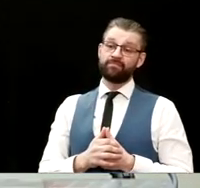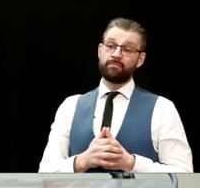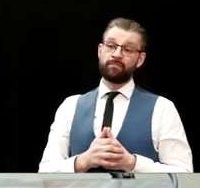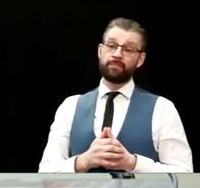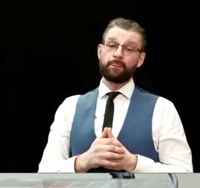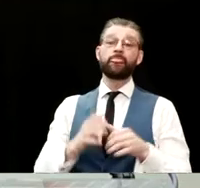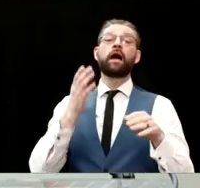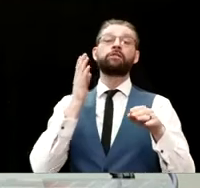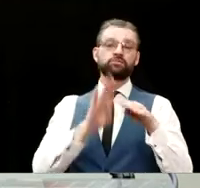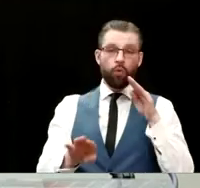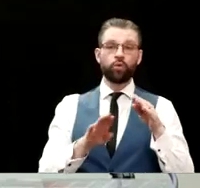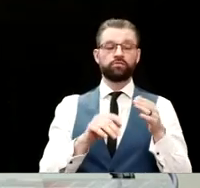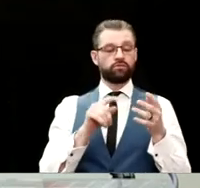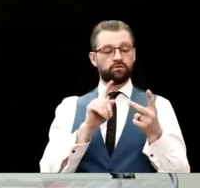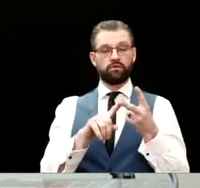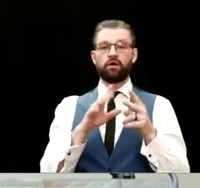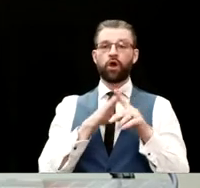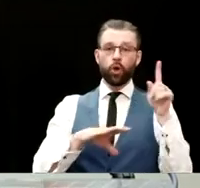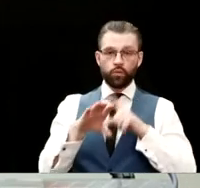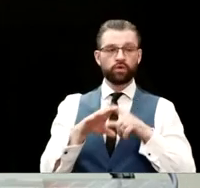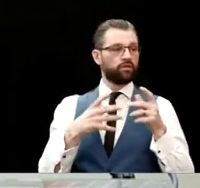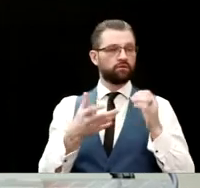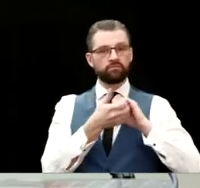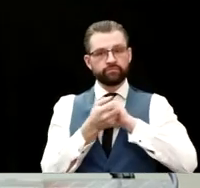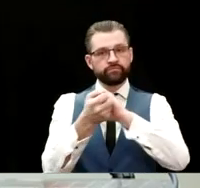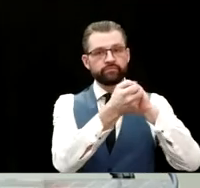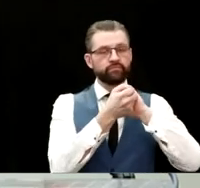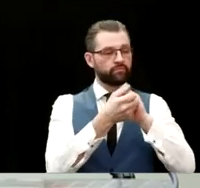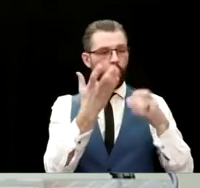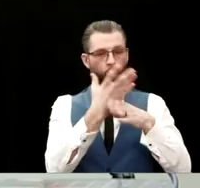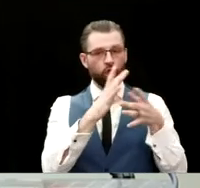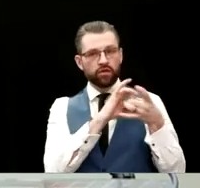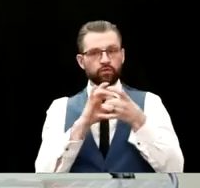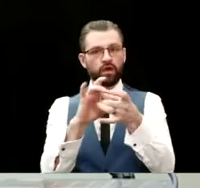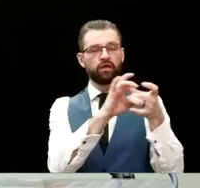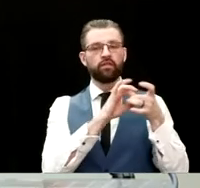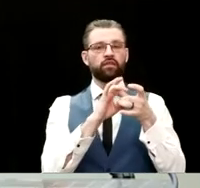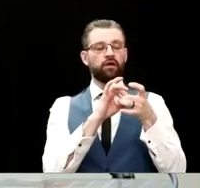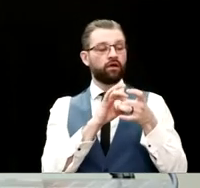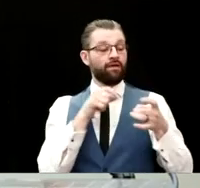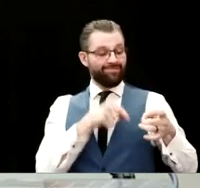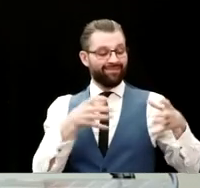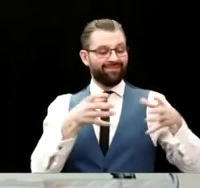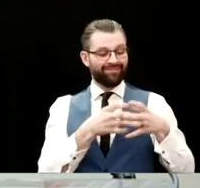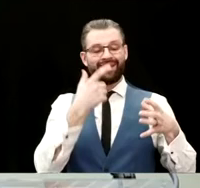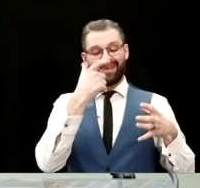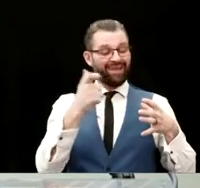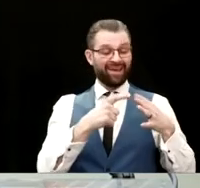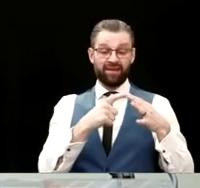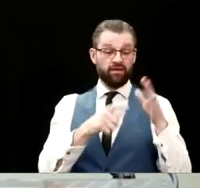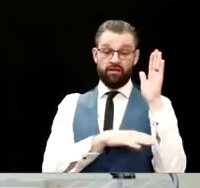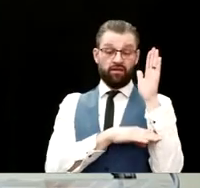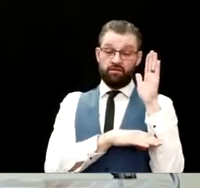Sport, community, being together, working together, has the capacity to